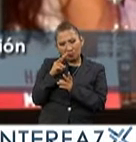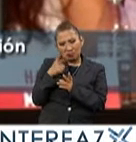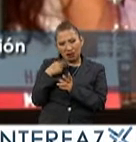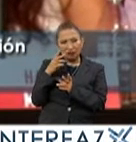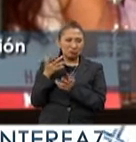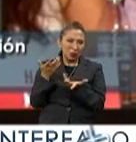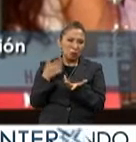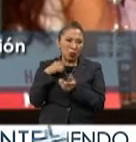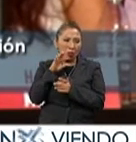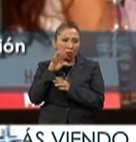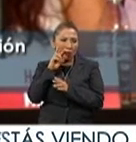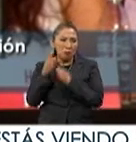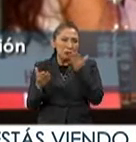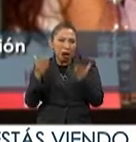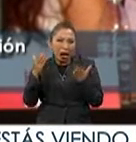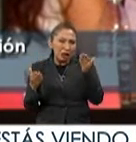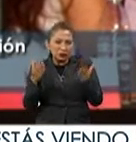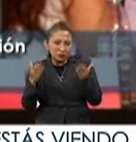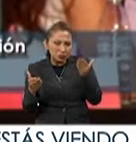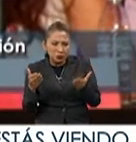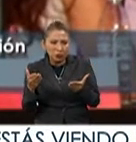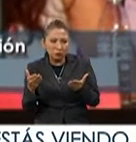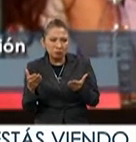has increased